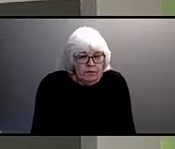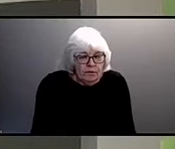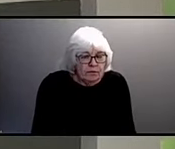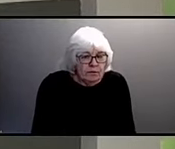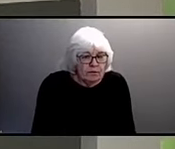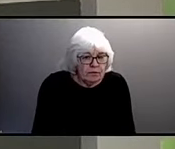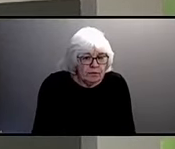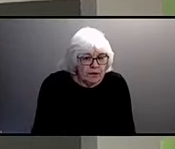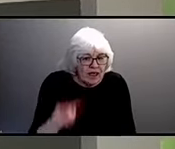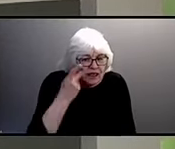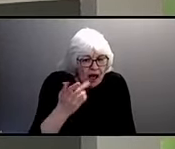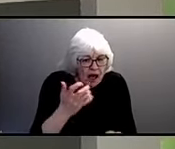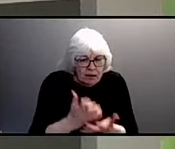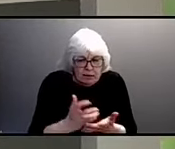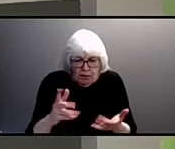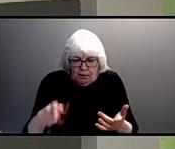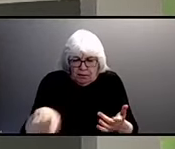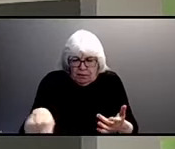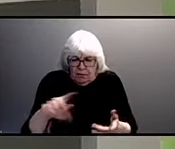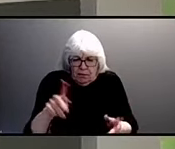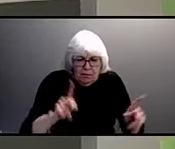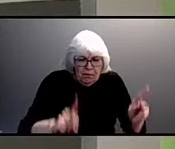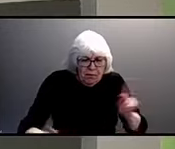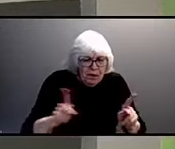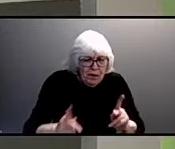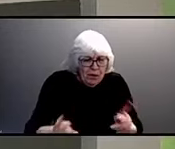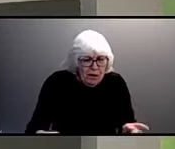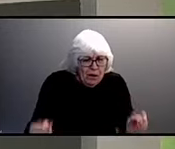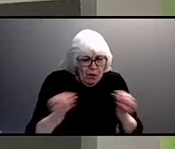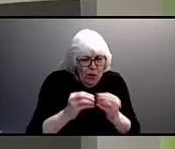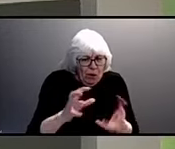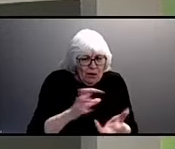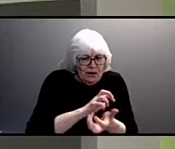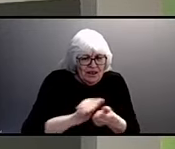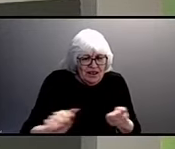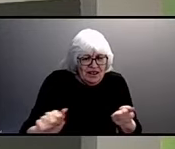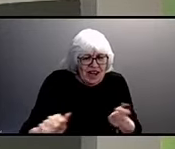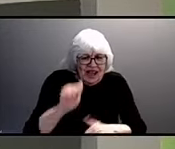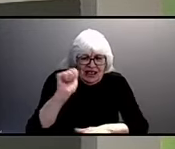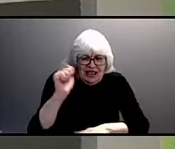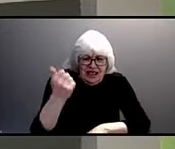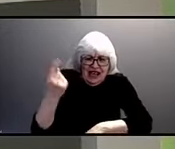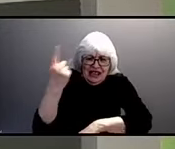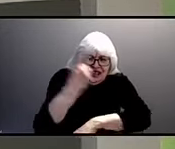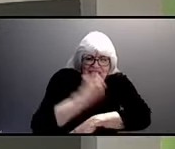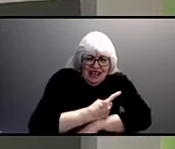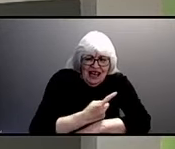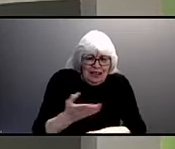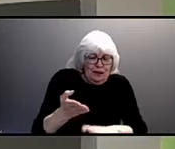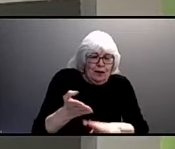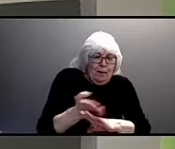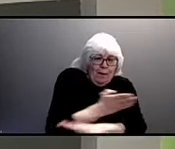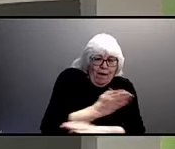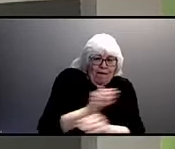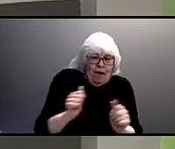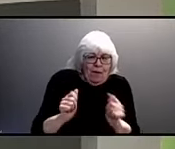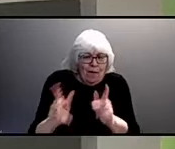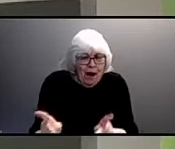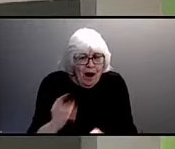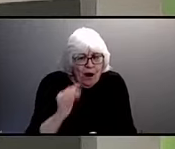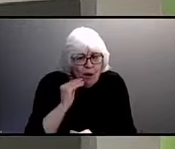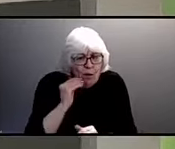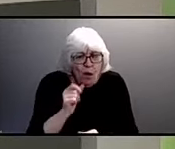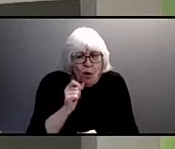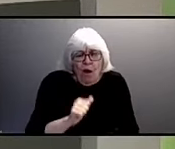have a timeline for them, for the people at the heart of the fire? So I'm going to let Erica or Billy speak to that. They'll